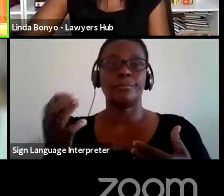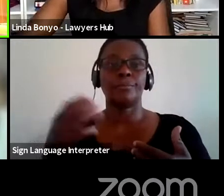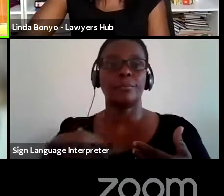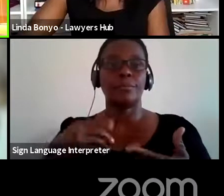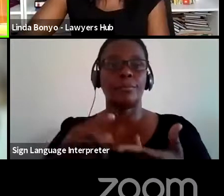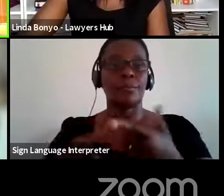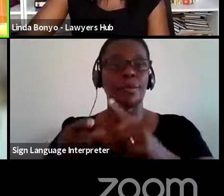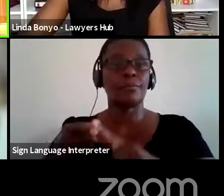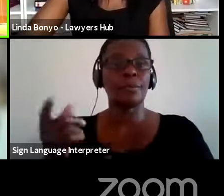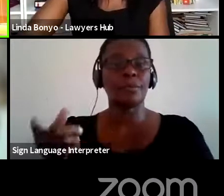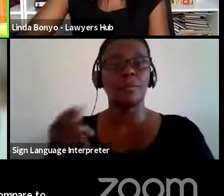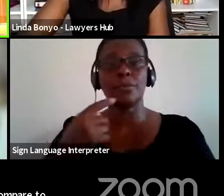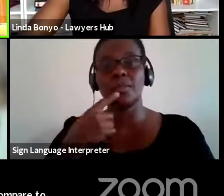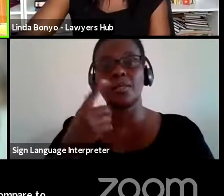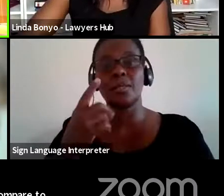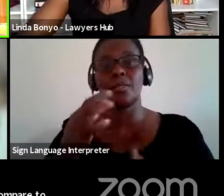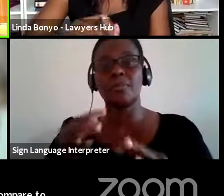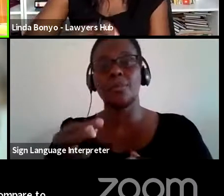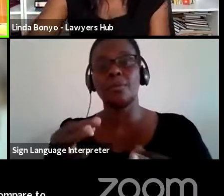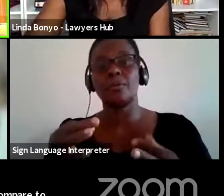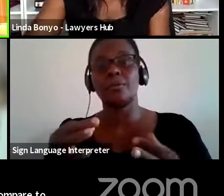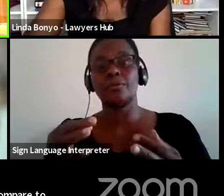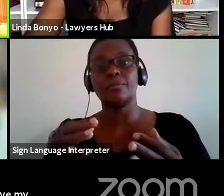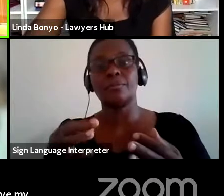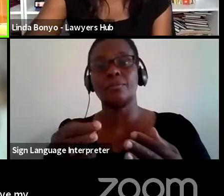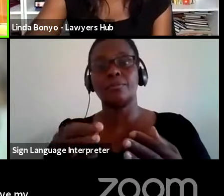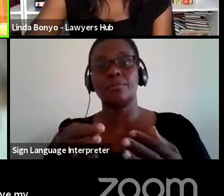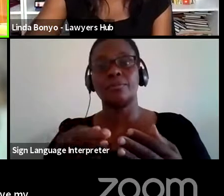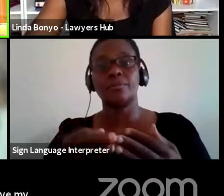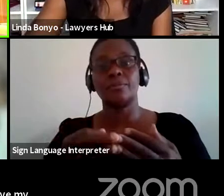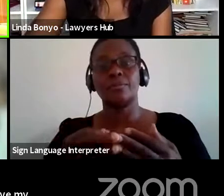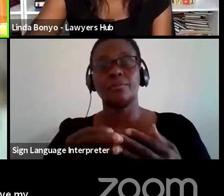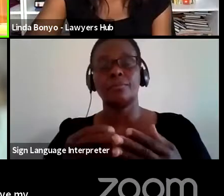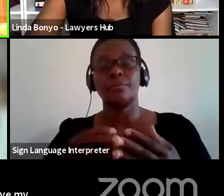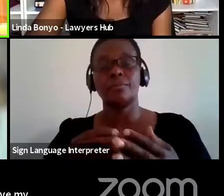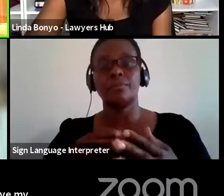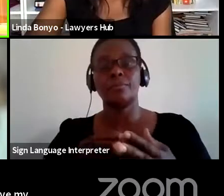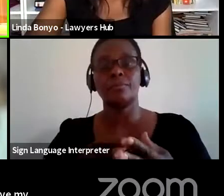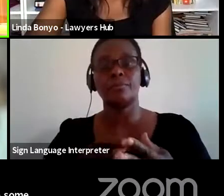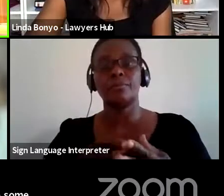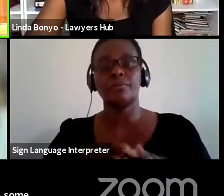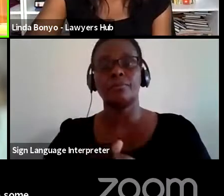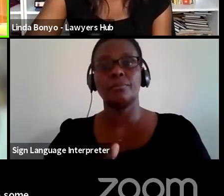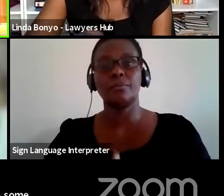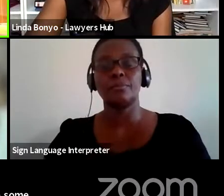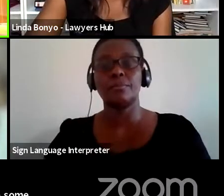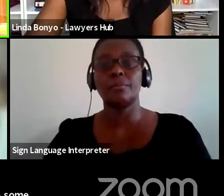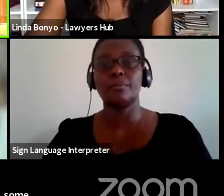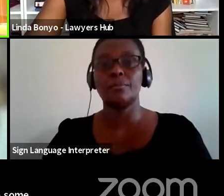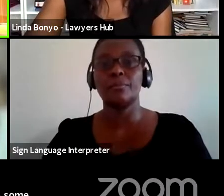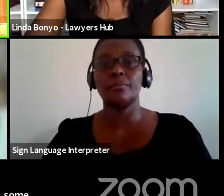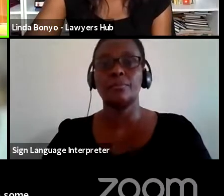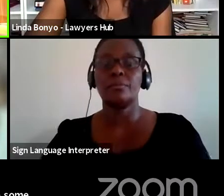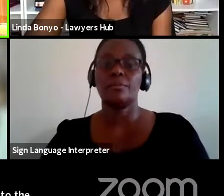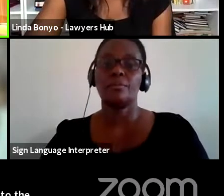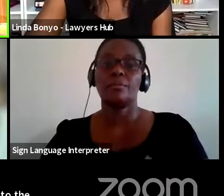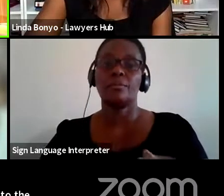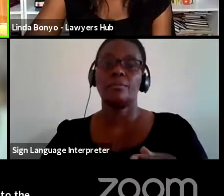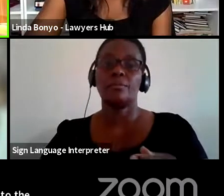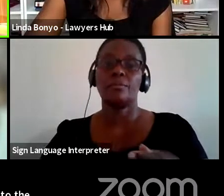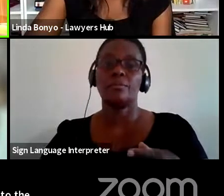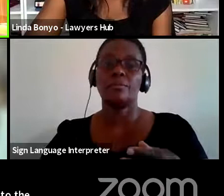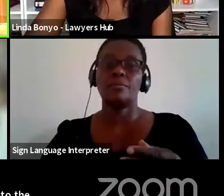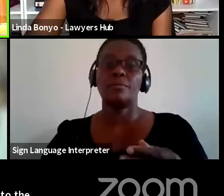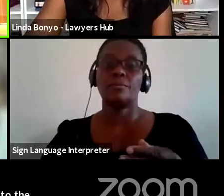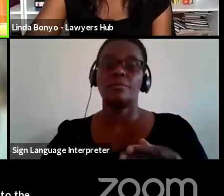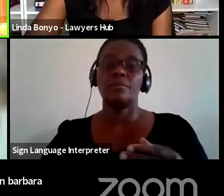compare to the feedbacks we received from Latin America. And then Barbara Dakalova and I will